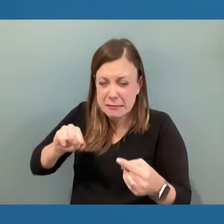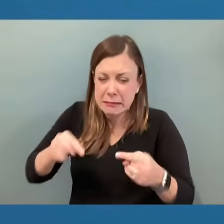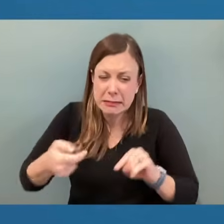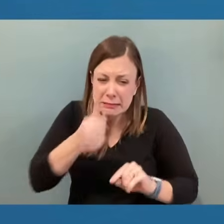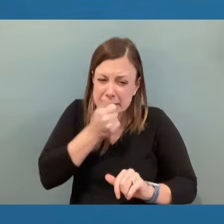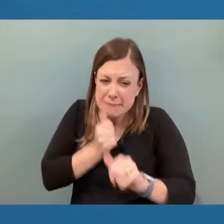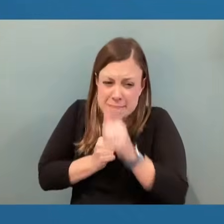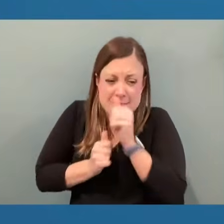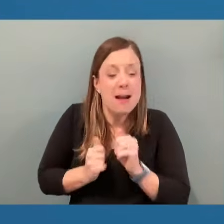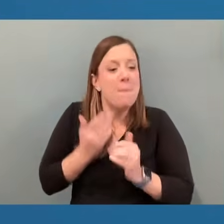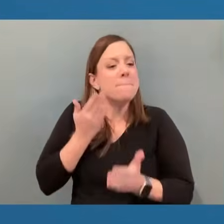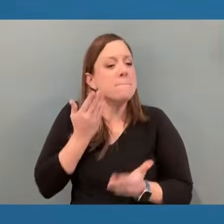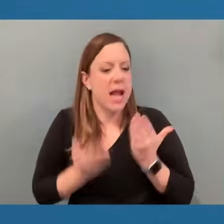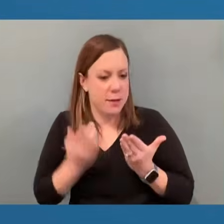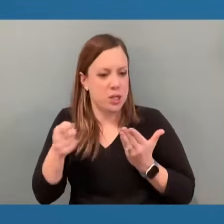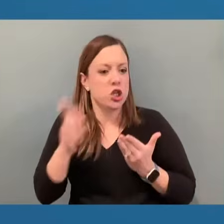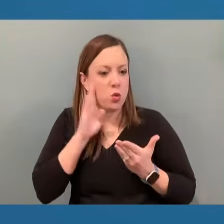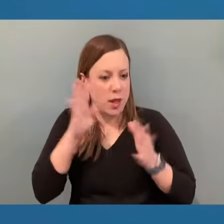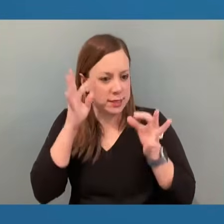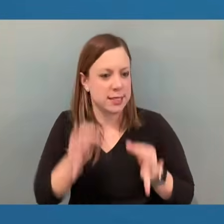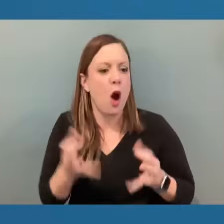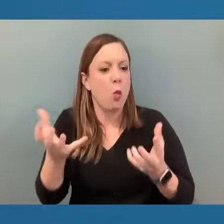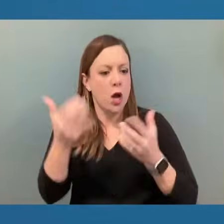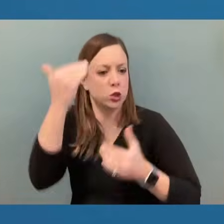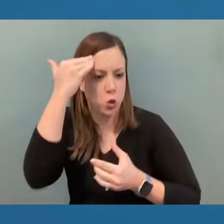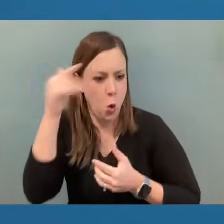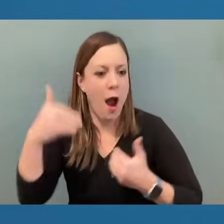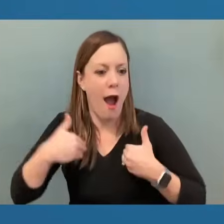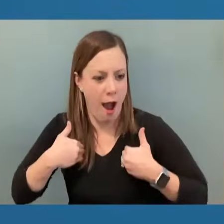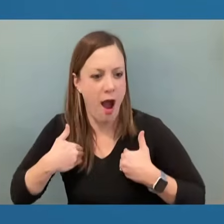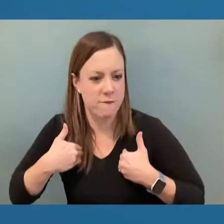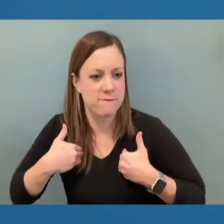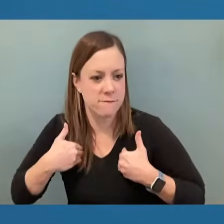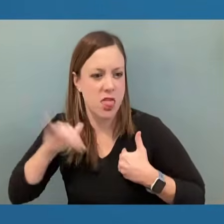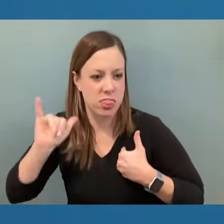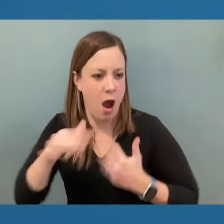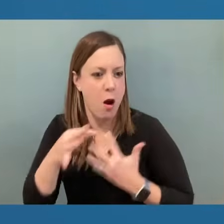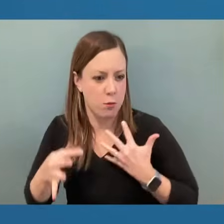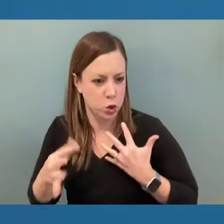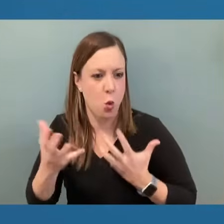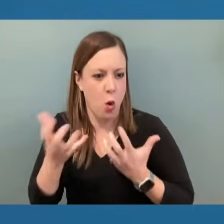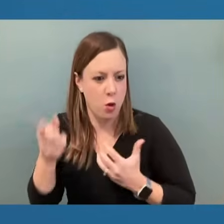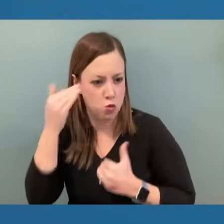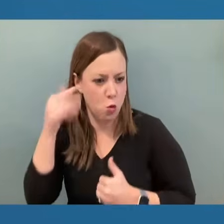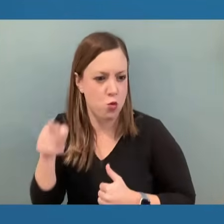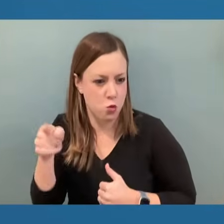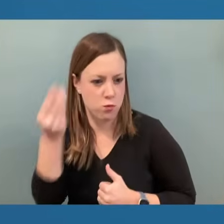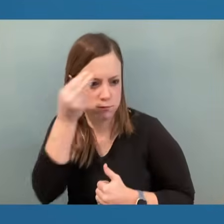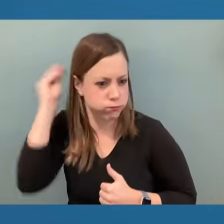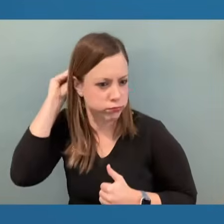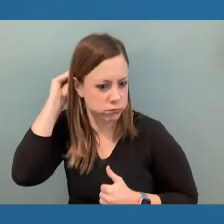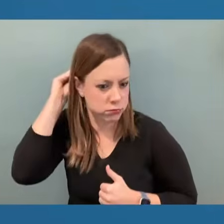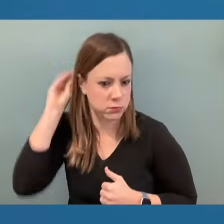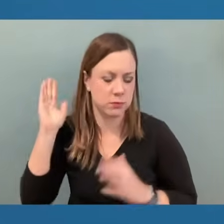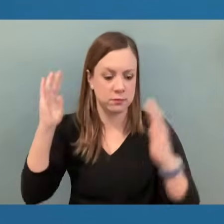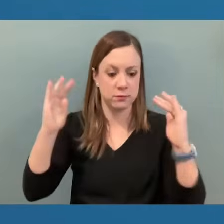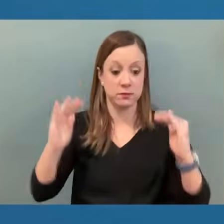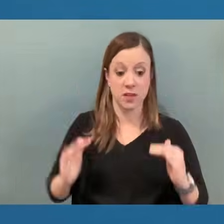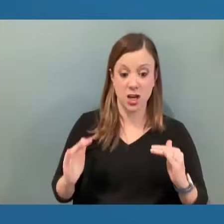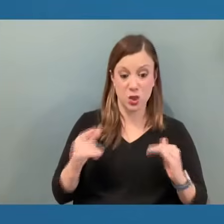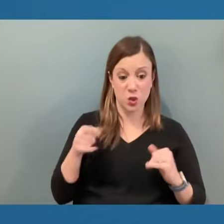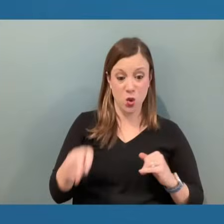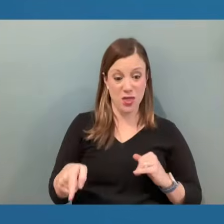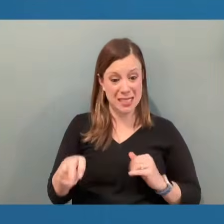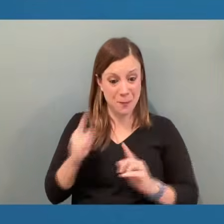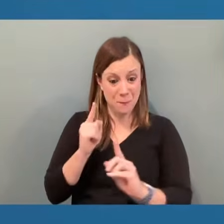Reaching this moment has taken more than a decade of work. For 10 years, advocates, individuals facing death, families,